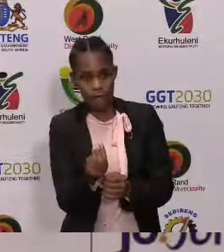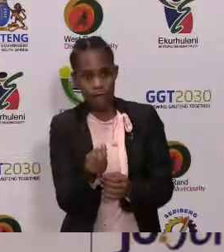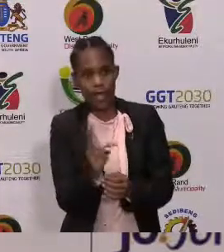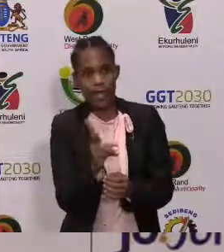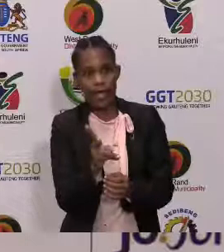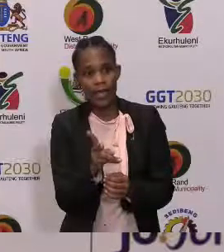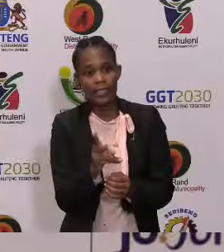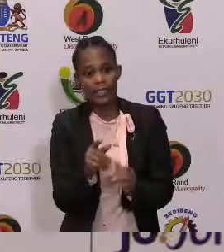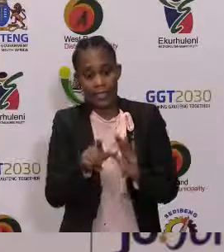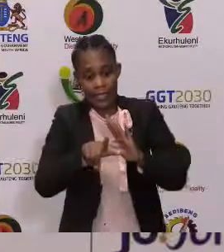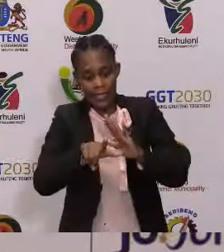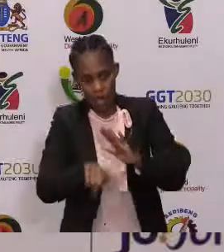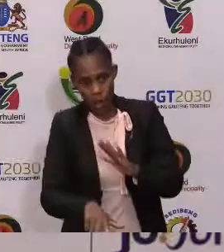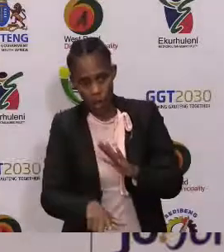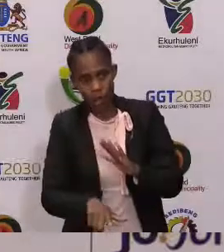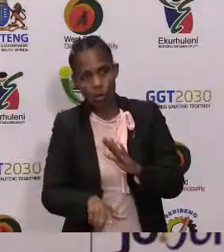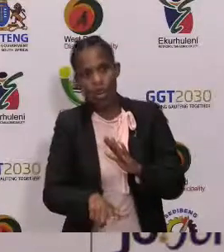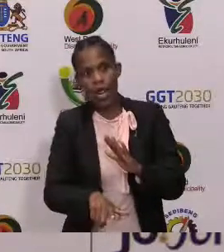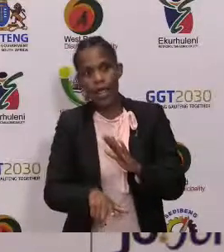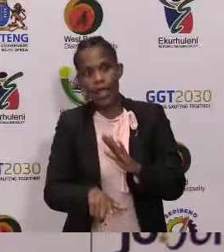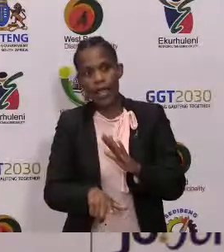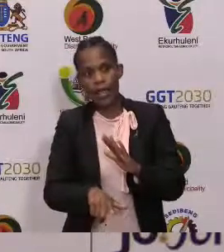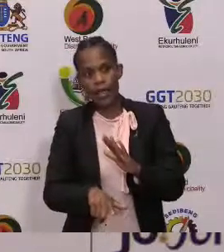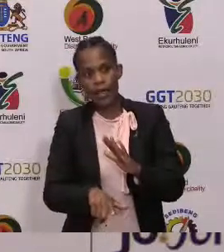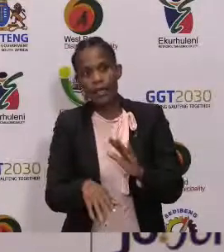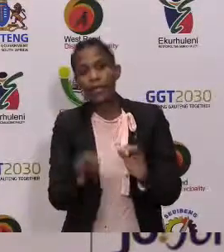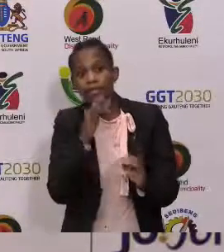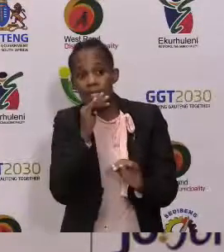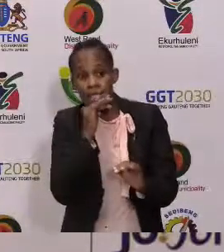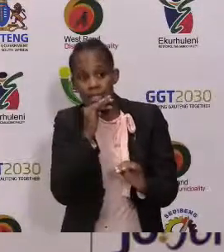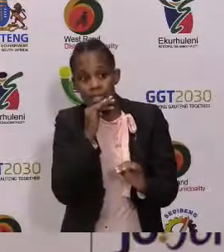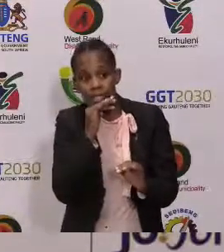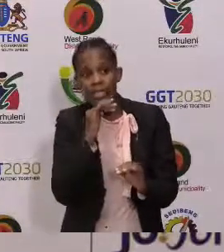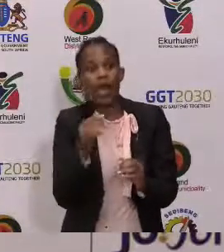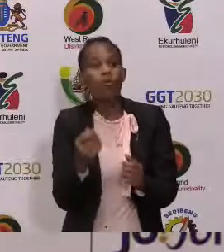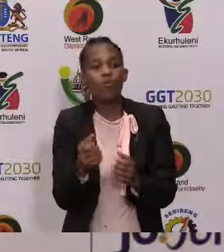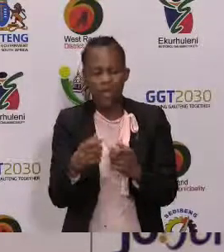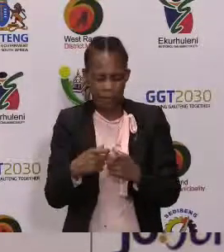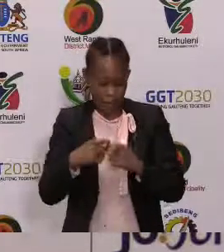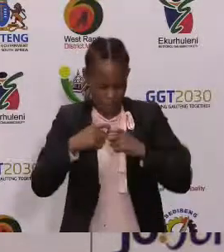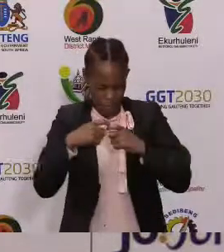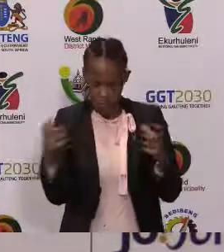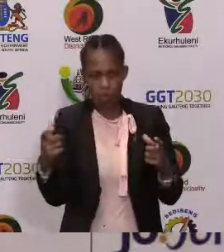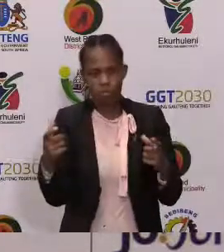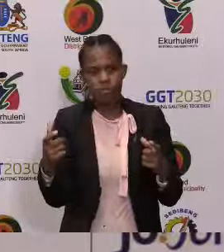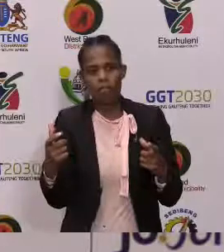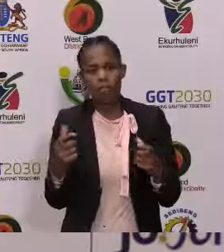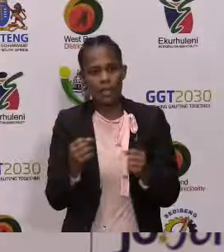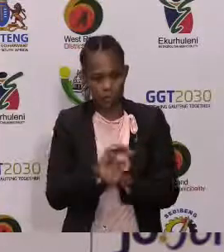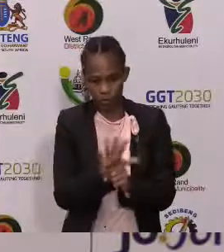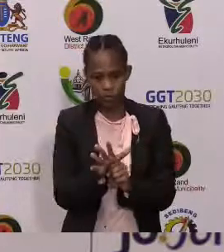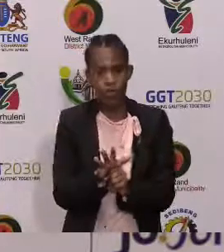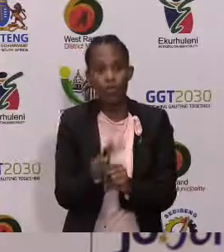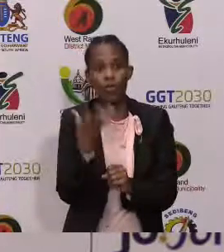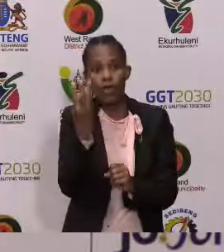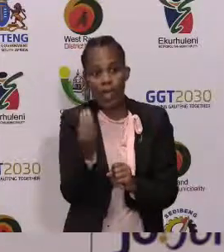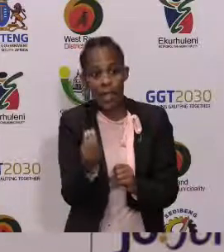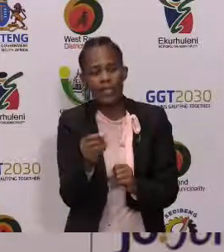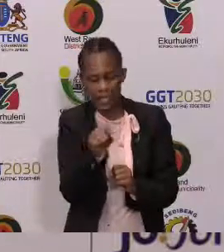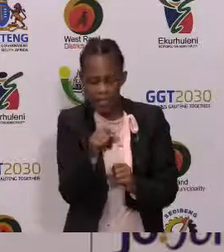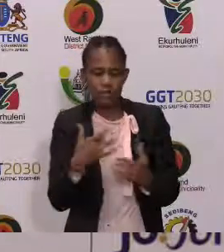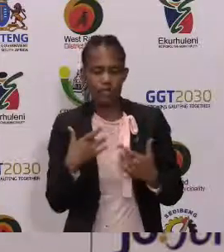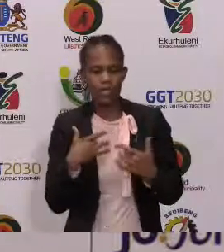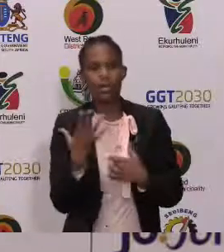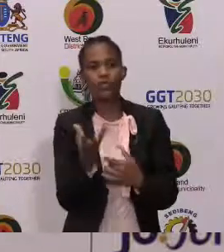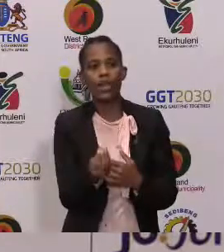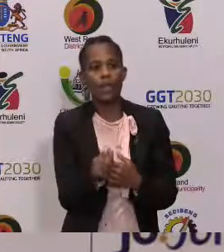districts with a lower prevalence right now are more susceptible to having larger outbreaks when we have a resurgence, and that is a concern.